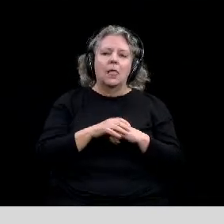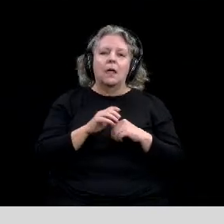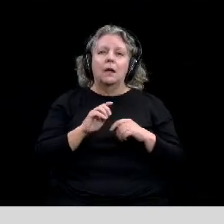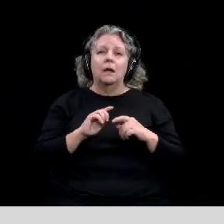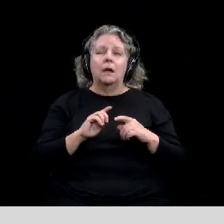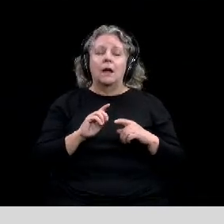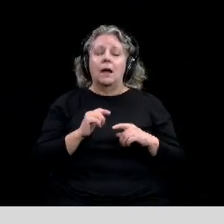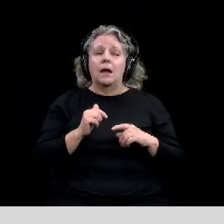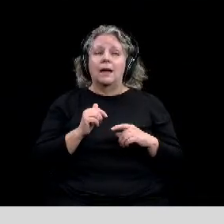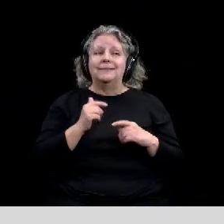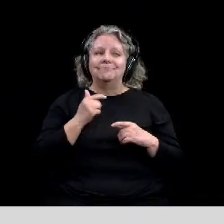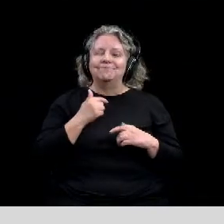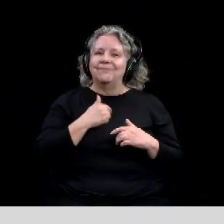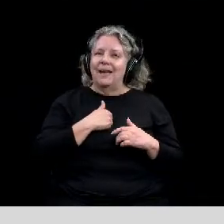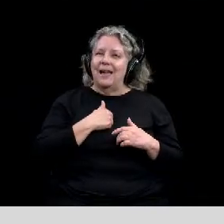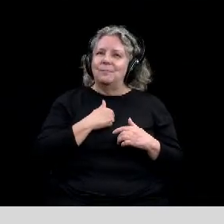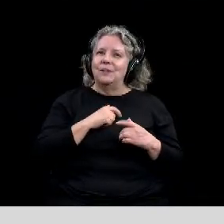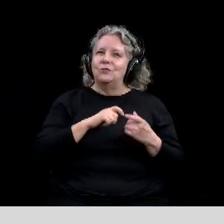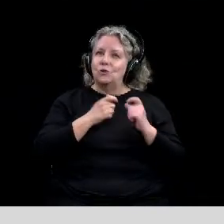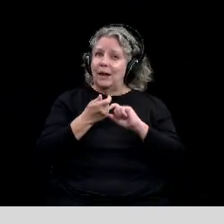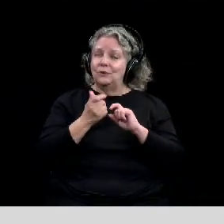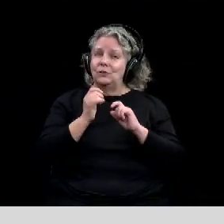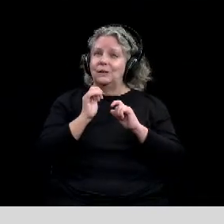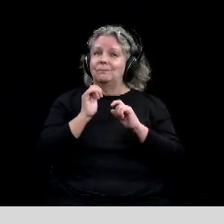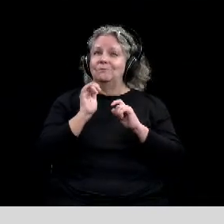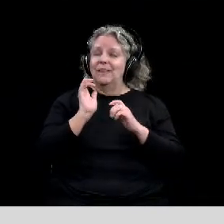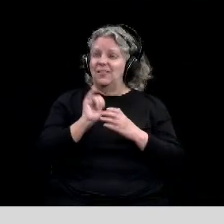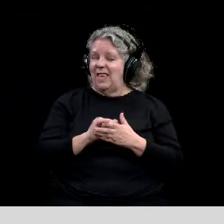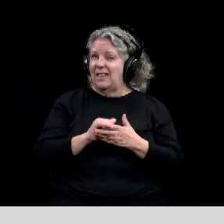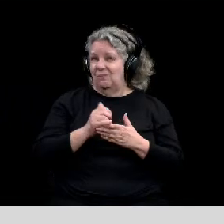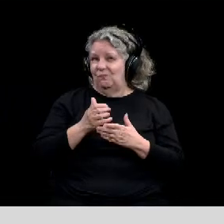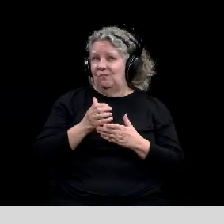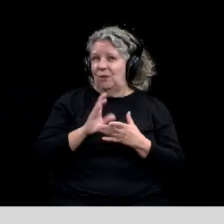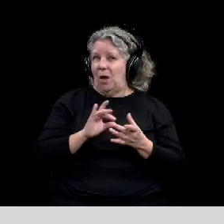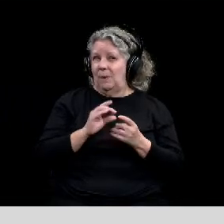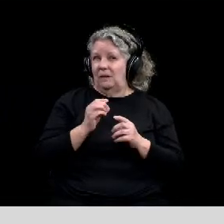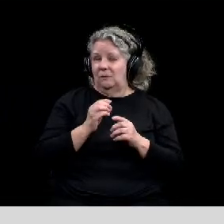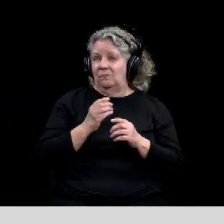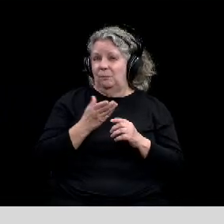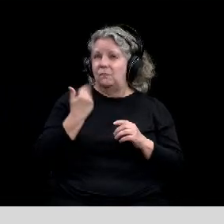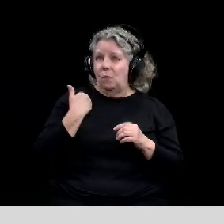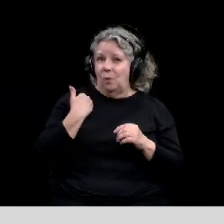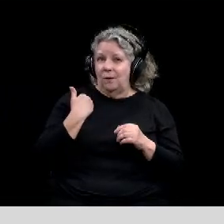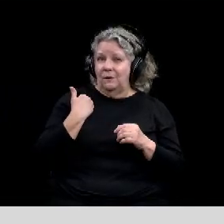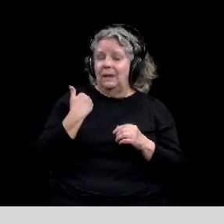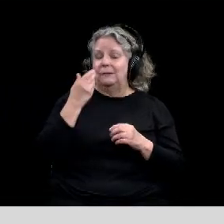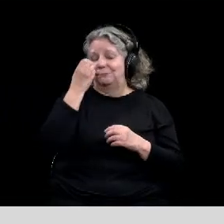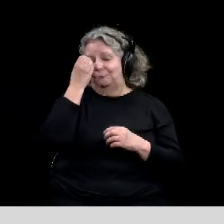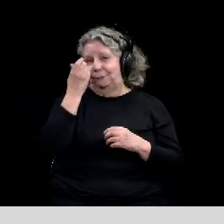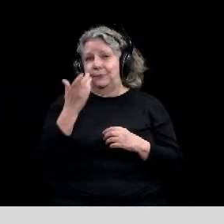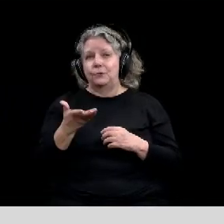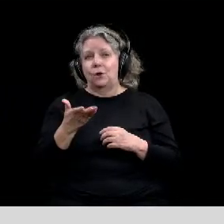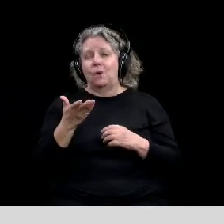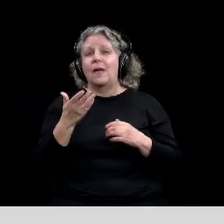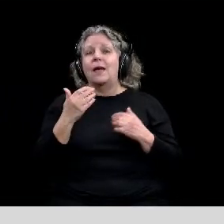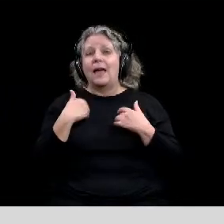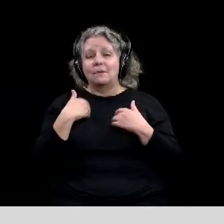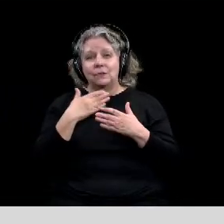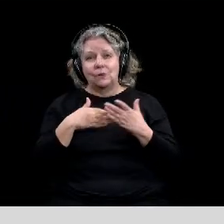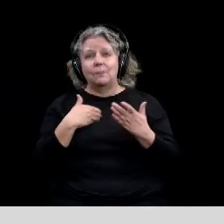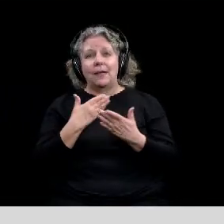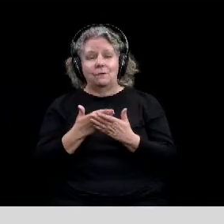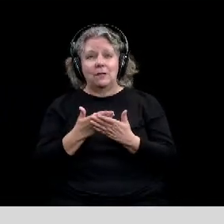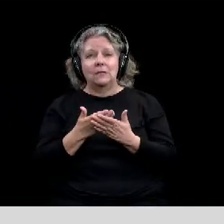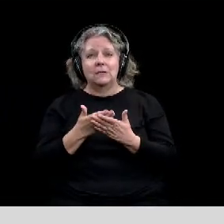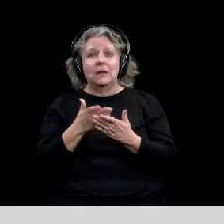sharing that there is some evidence now that that this variant that was in September